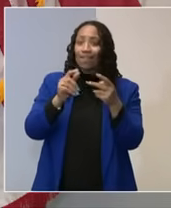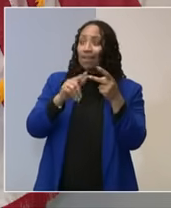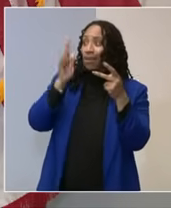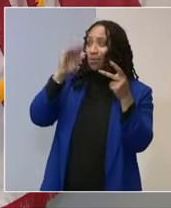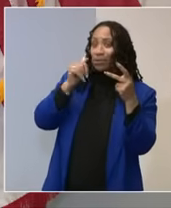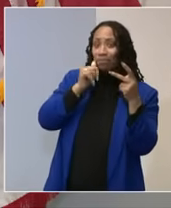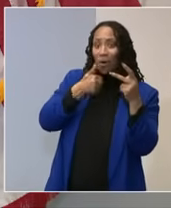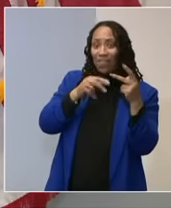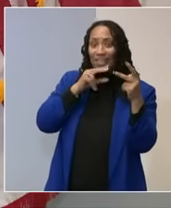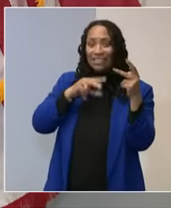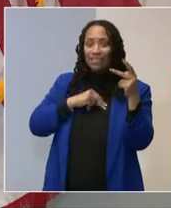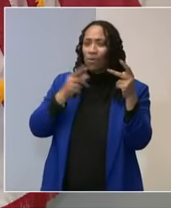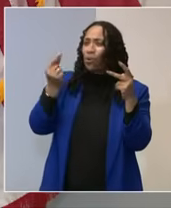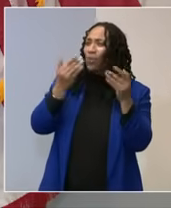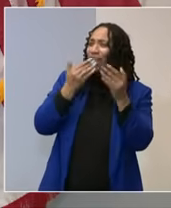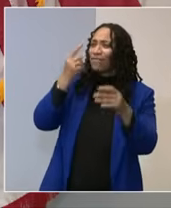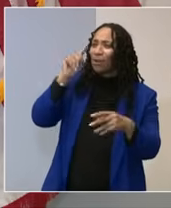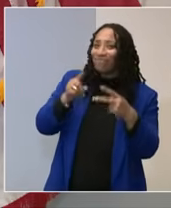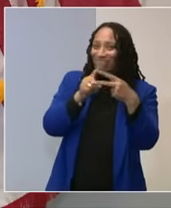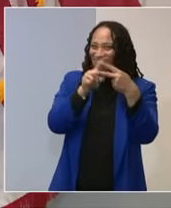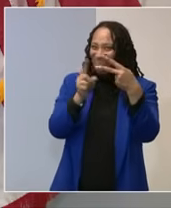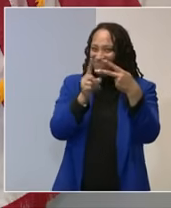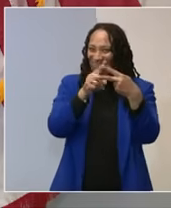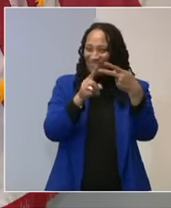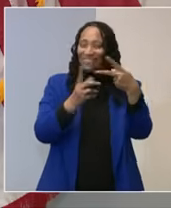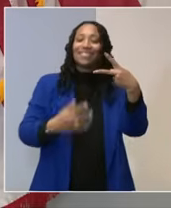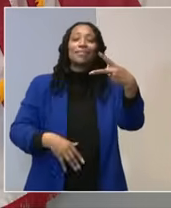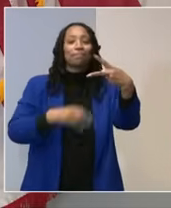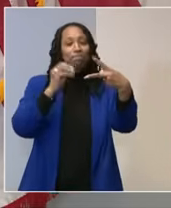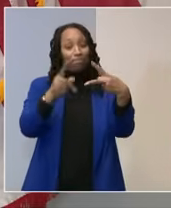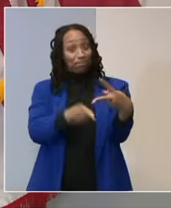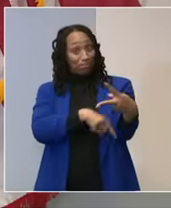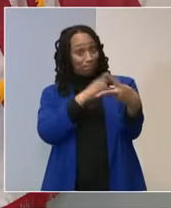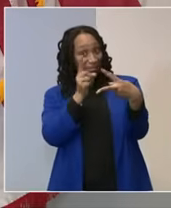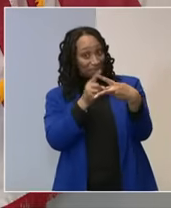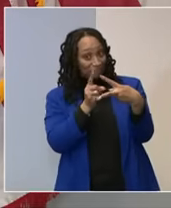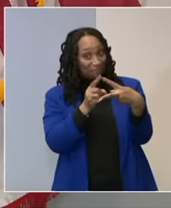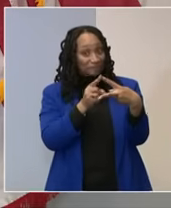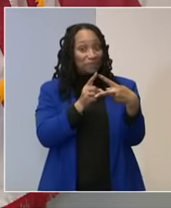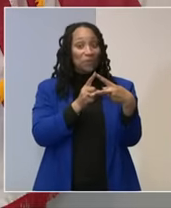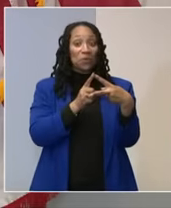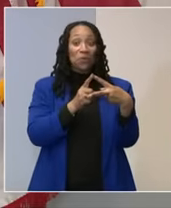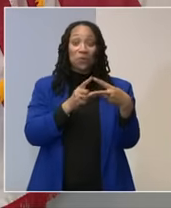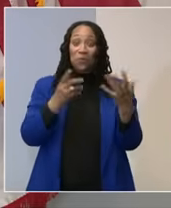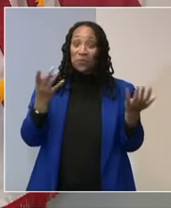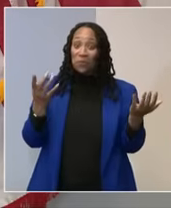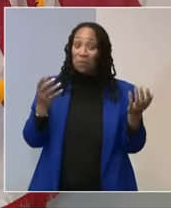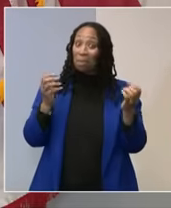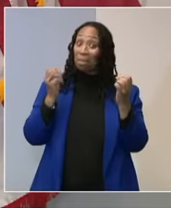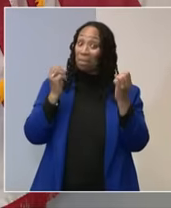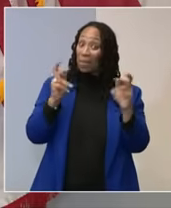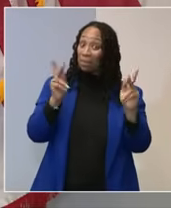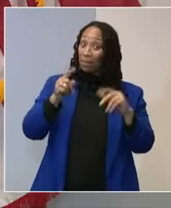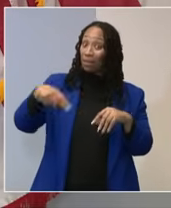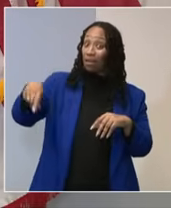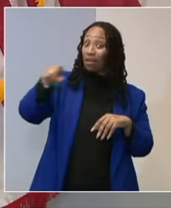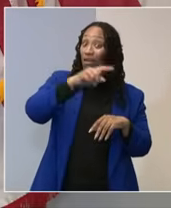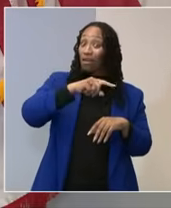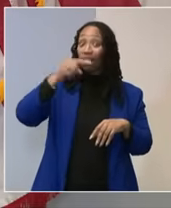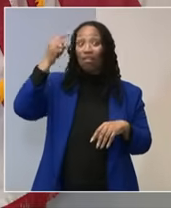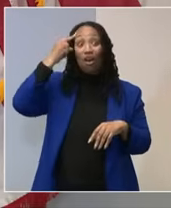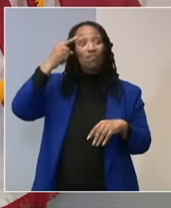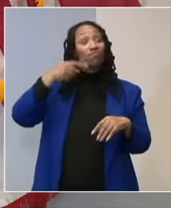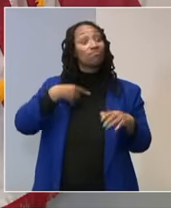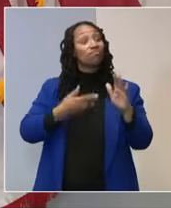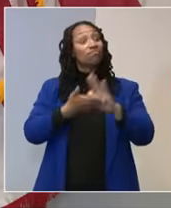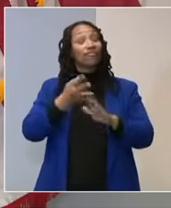Honestly, I'm kind of shocked that people thought I was going to run for a fourth term. When I ran for, I